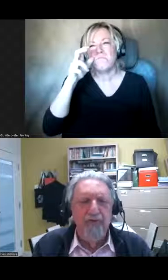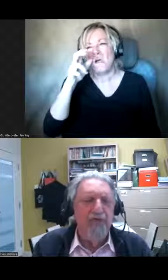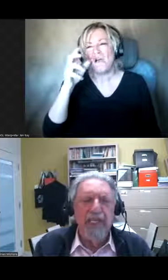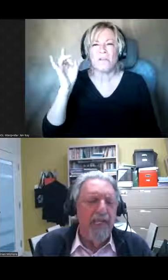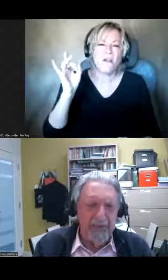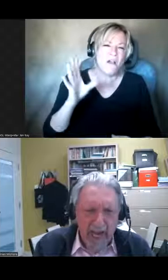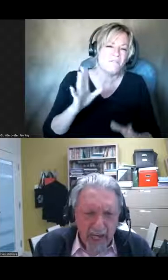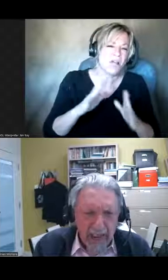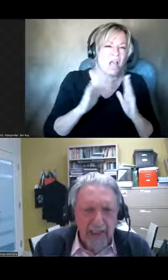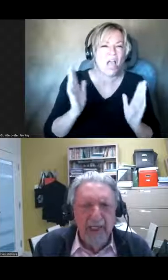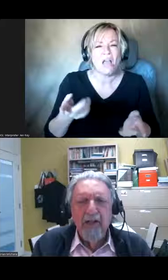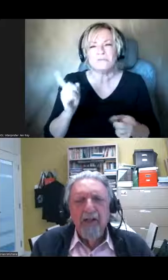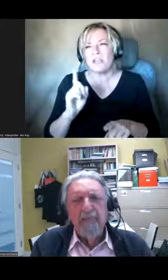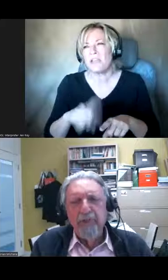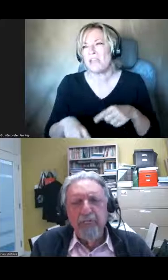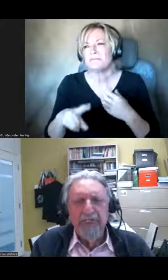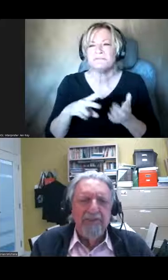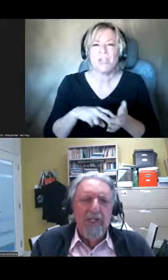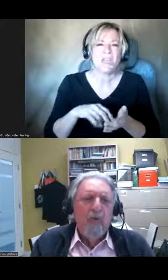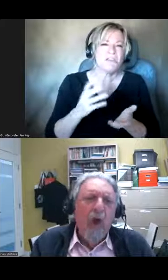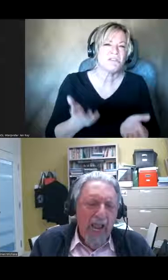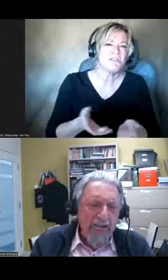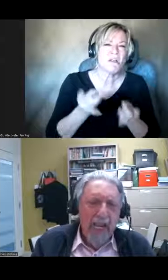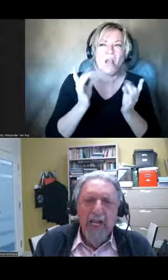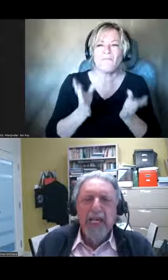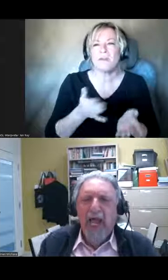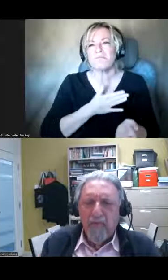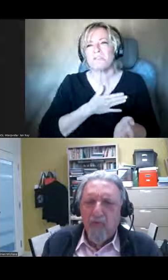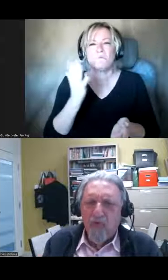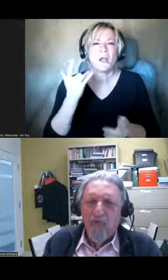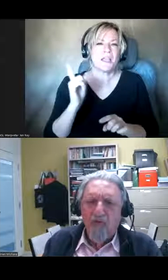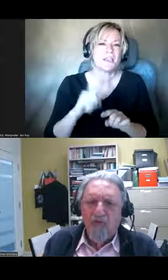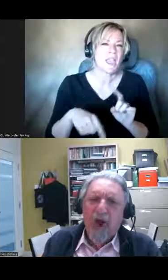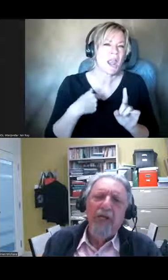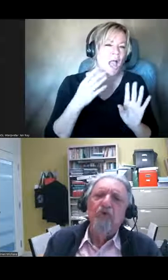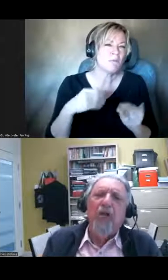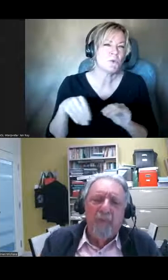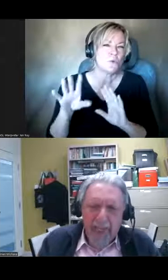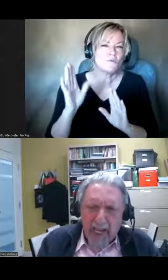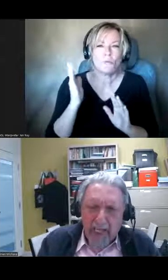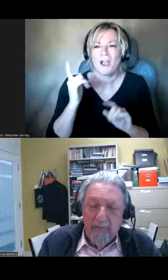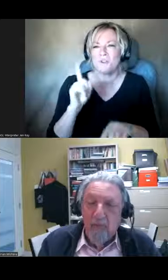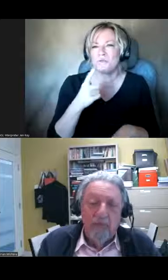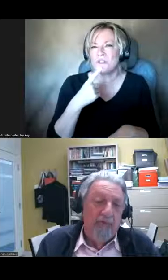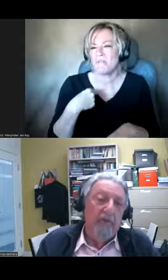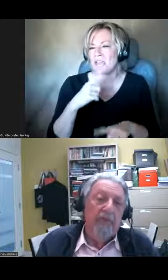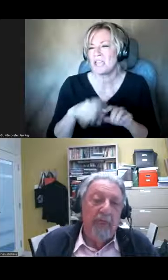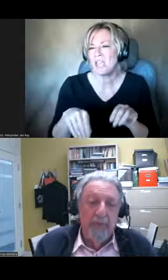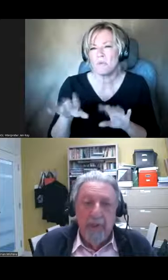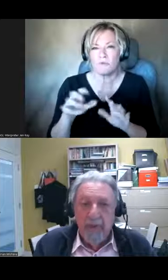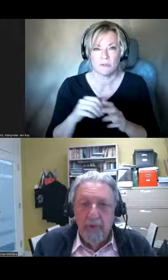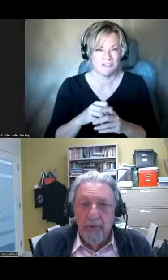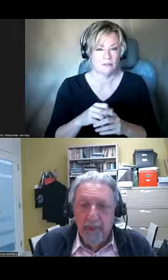horrible house. I can't stand it here. Please, why can't I move? Why do you tell me I can't move?"